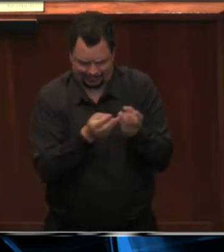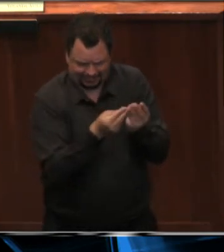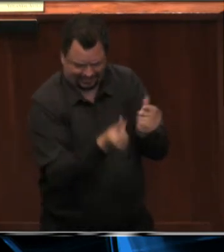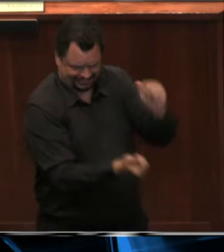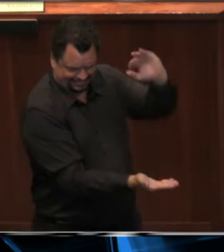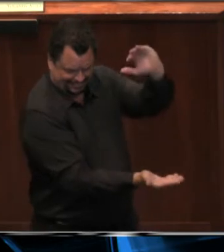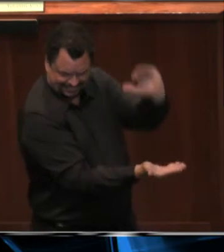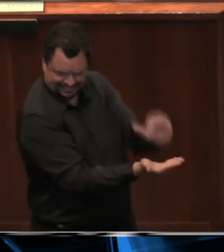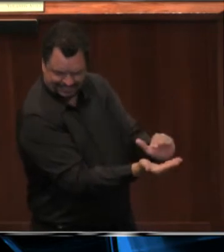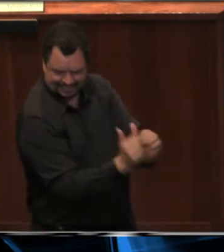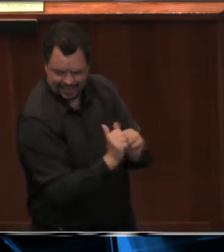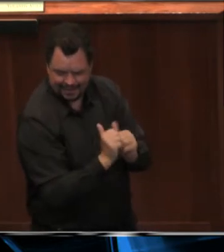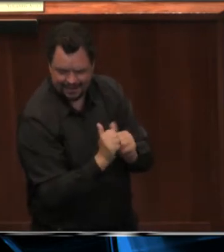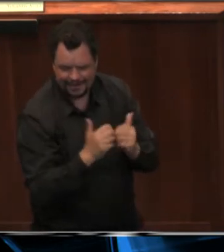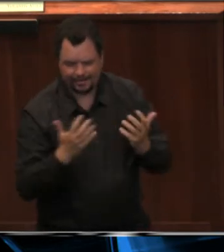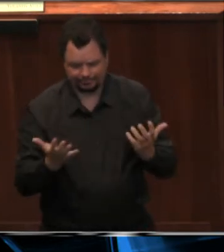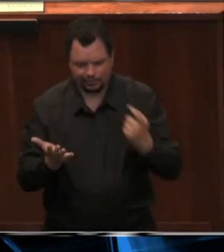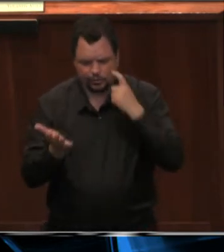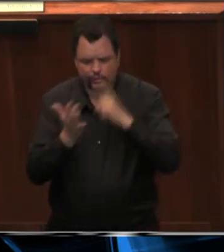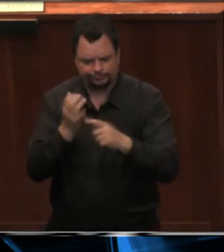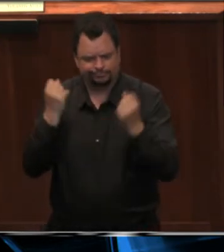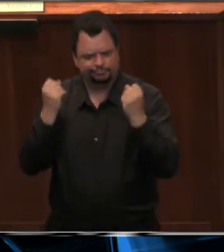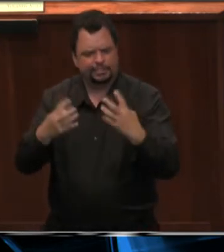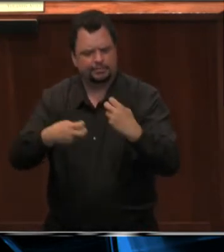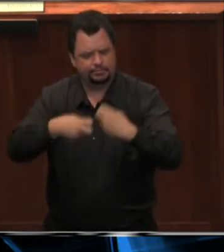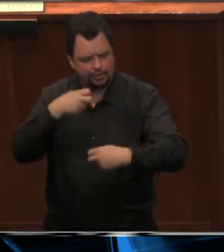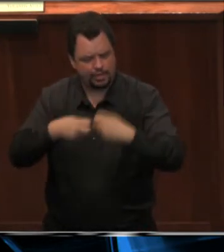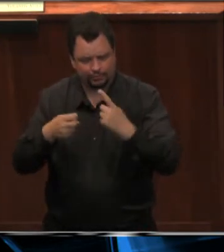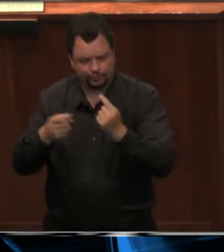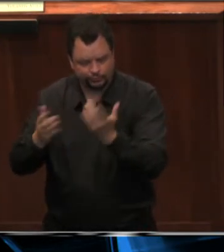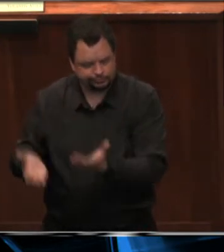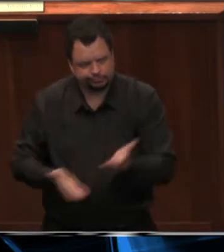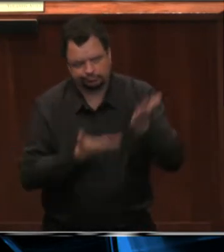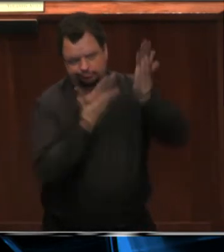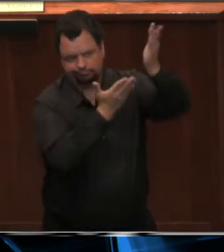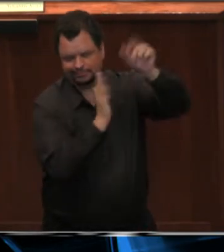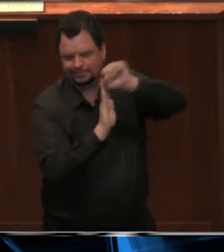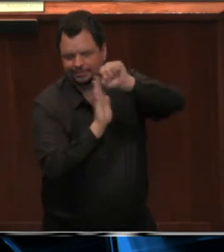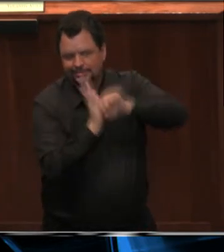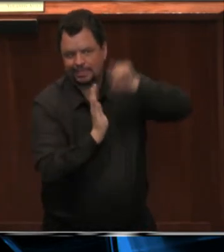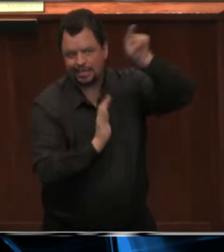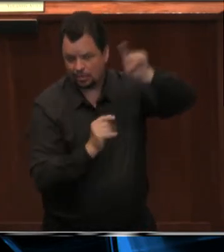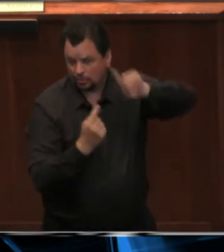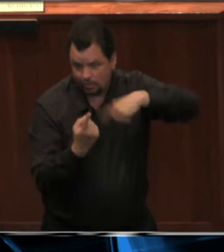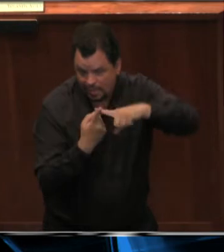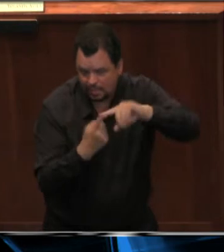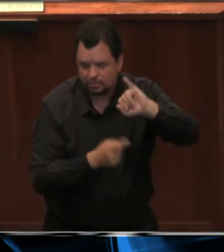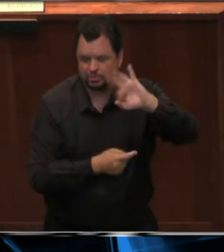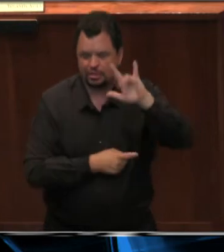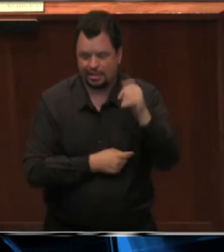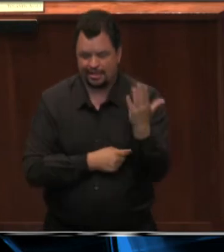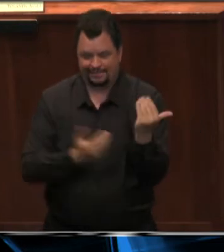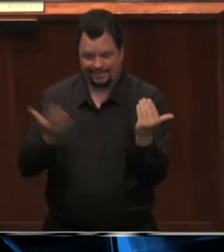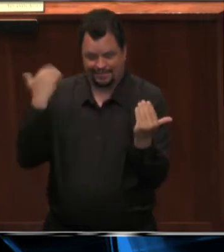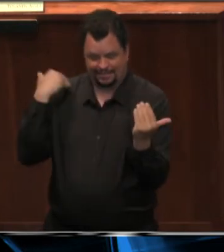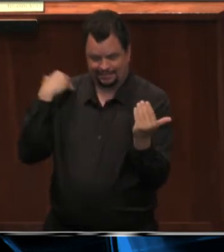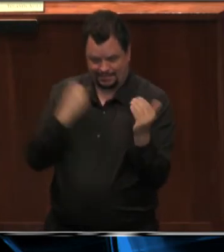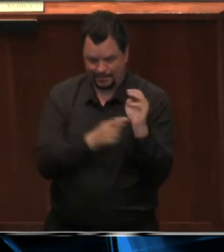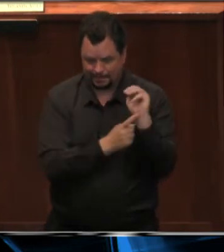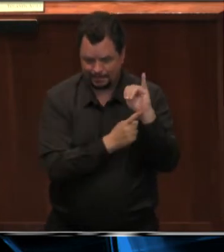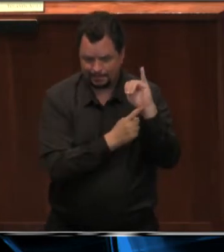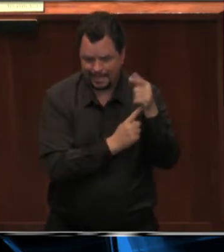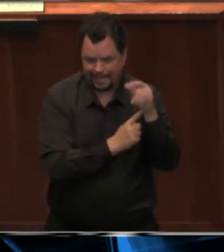we submitted to the State Health Department on July 13th. And that mitigation plan, as it has been throughout